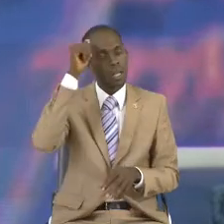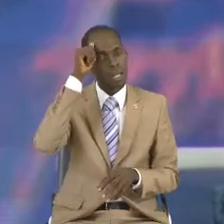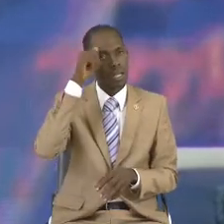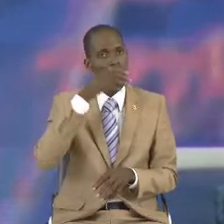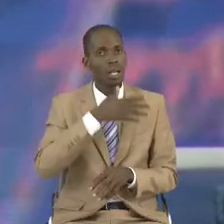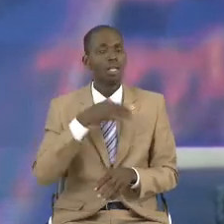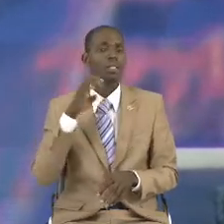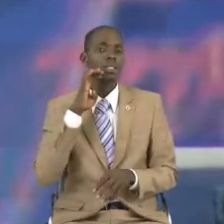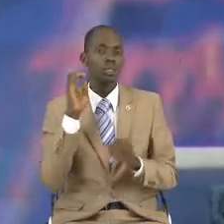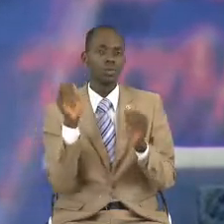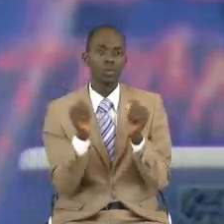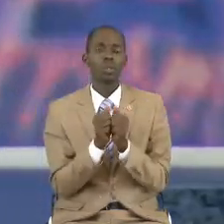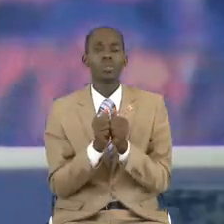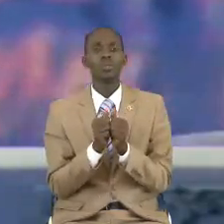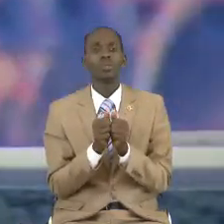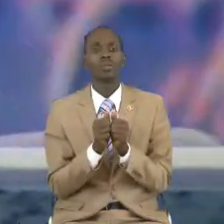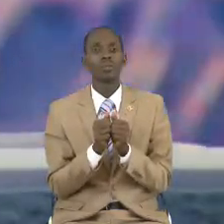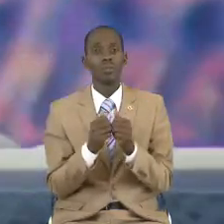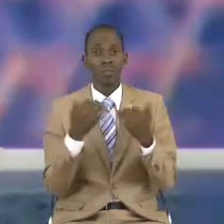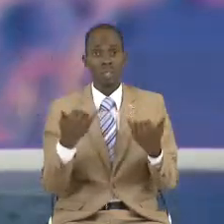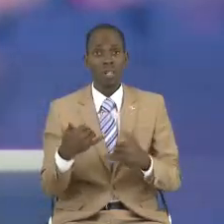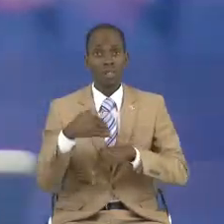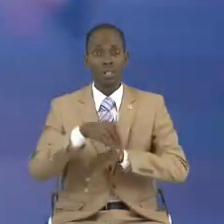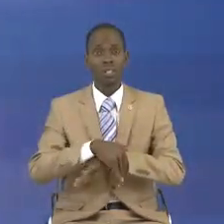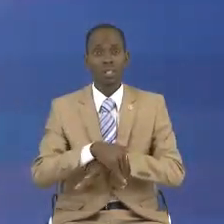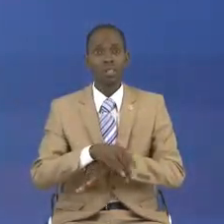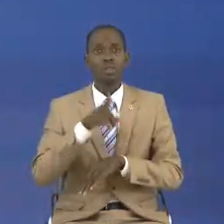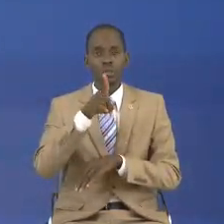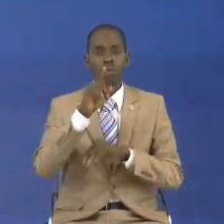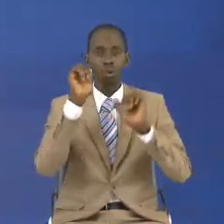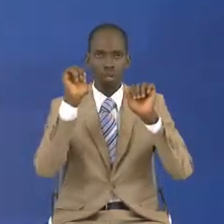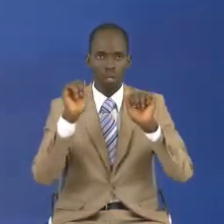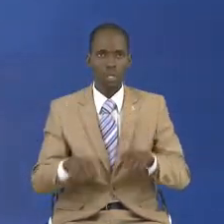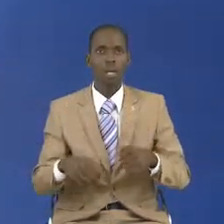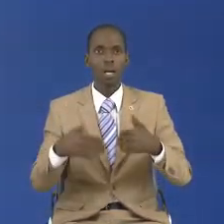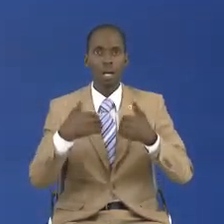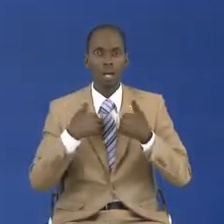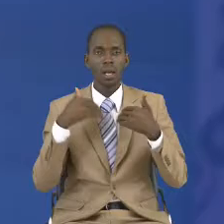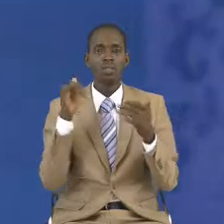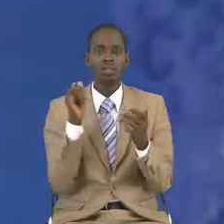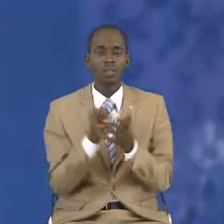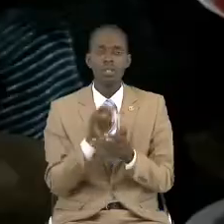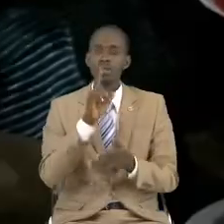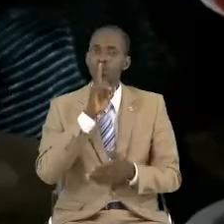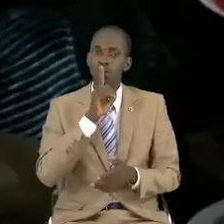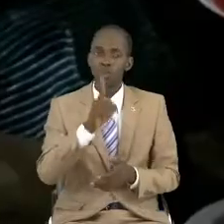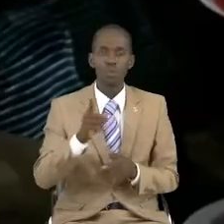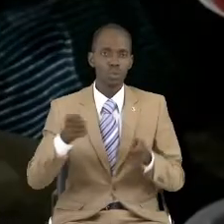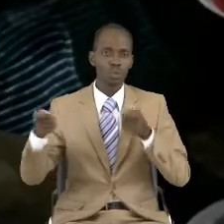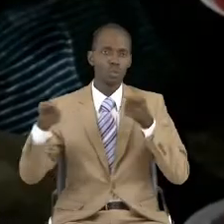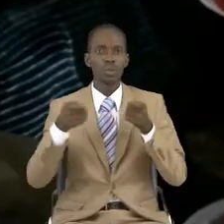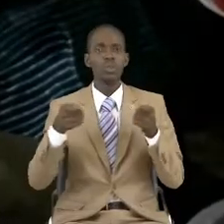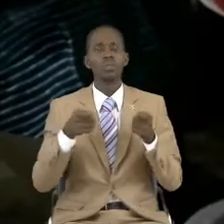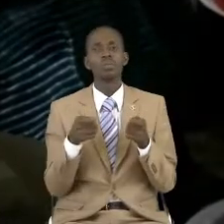ways tonight you can have that original dominion